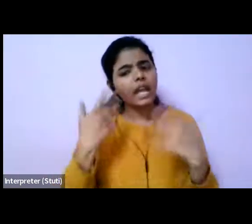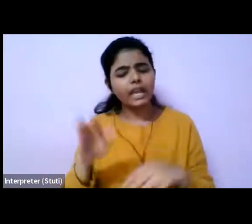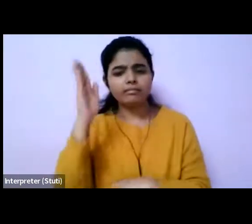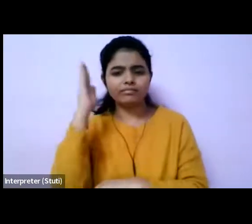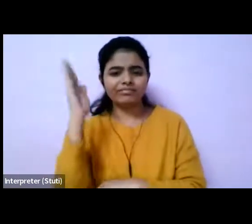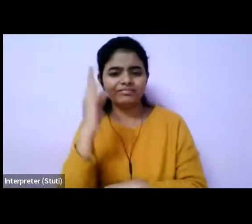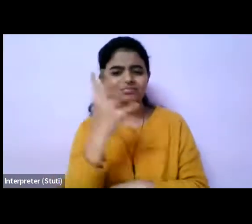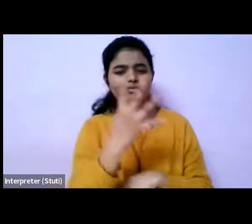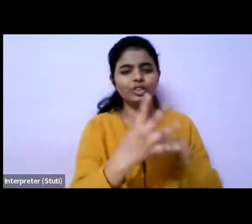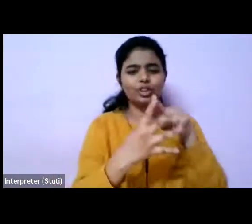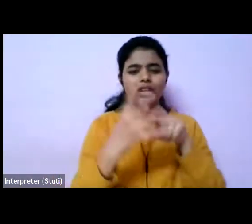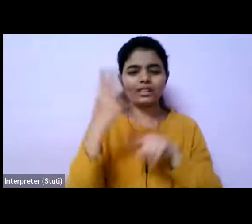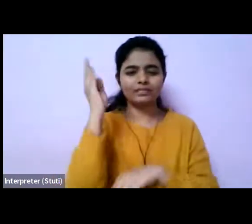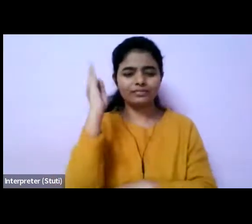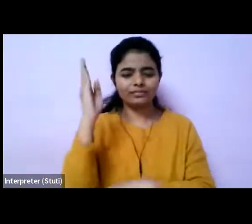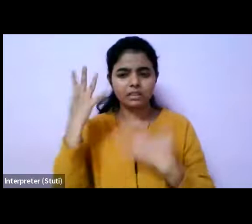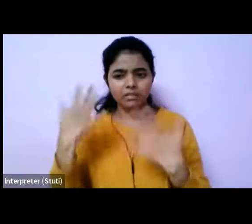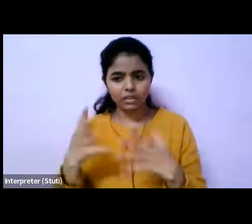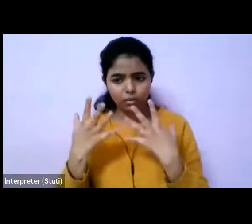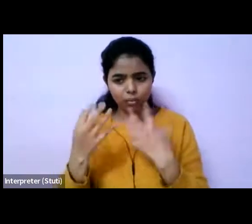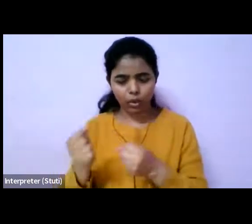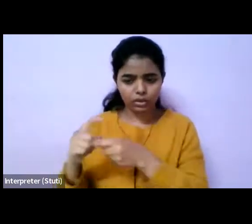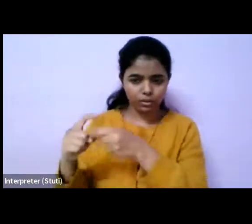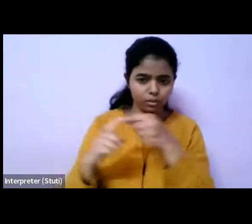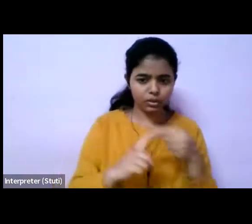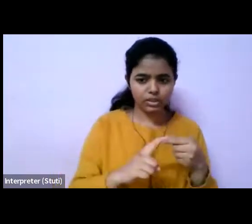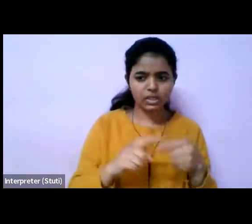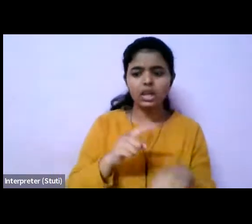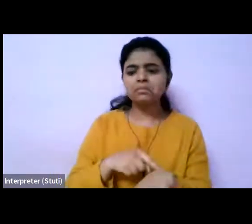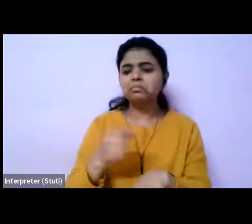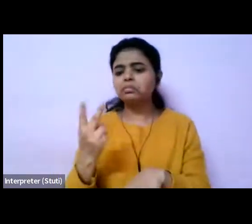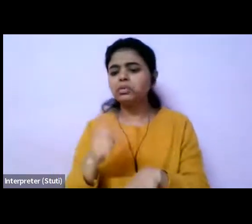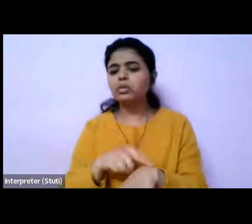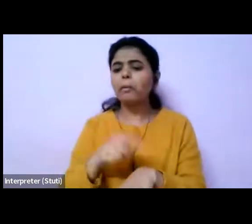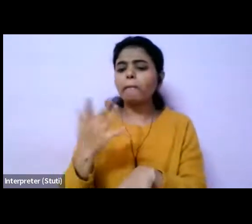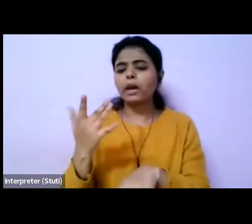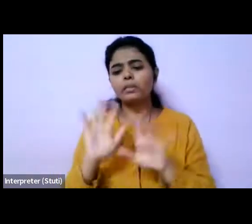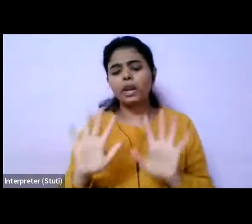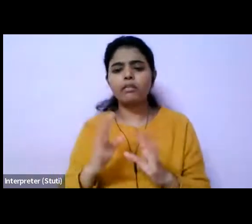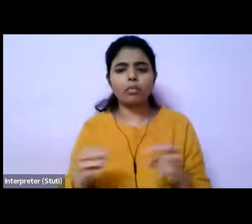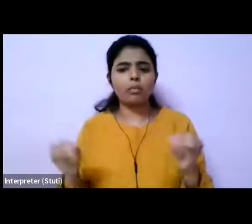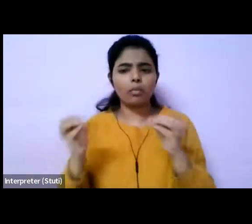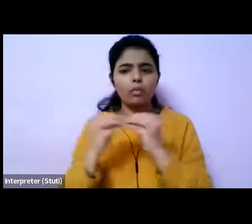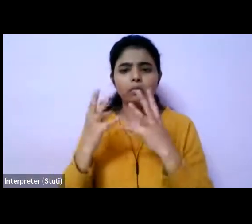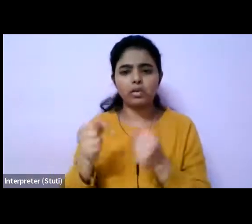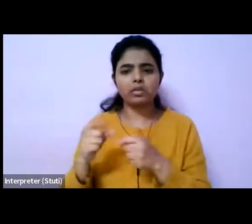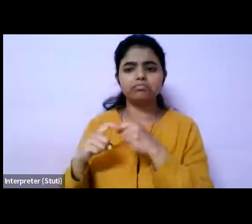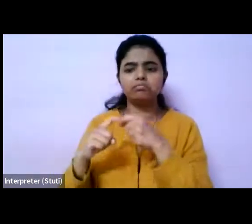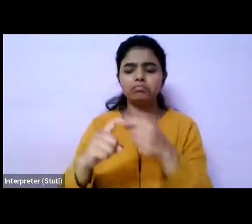presenters? We still have a few minutes, so we can take them up if there are any.